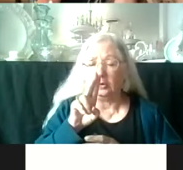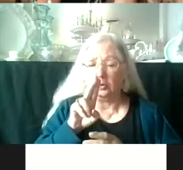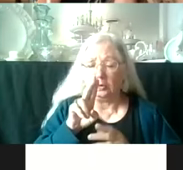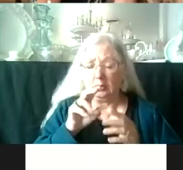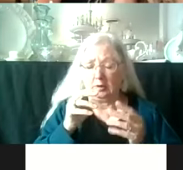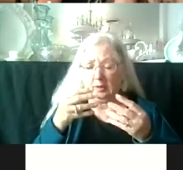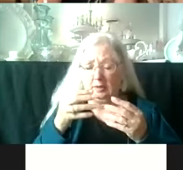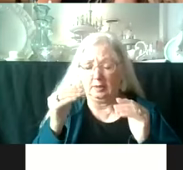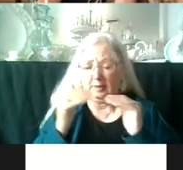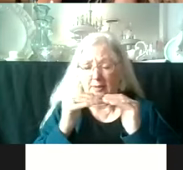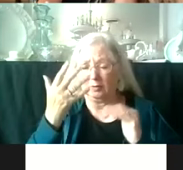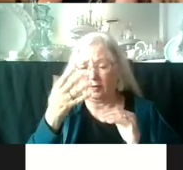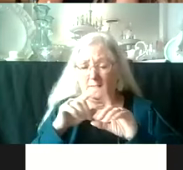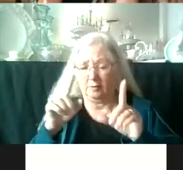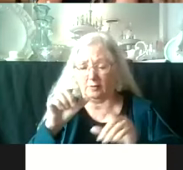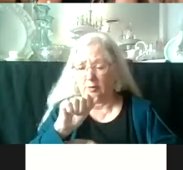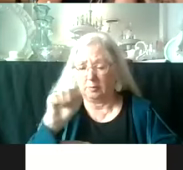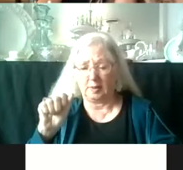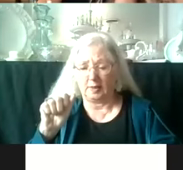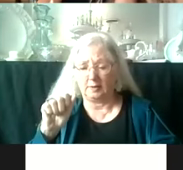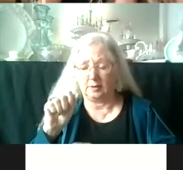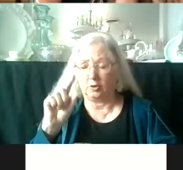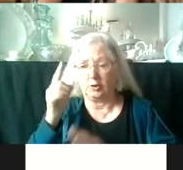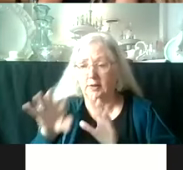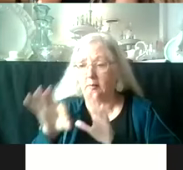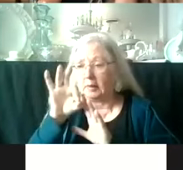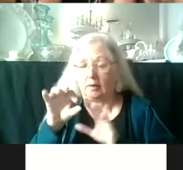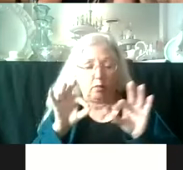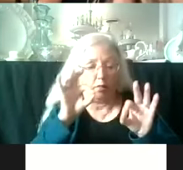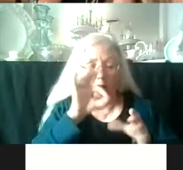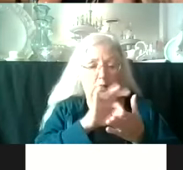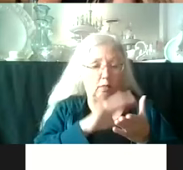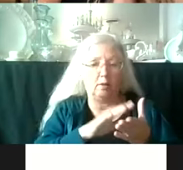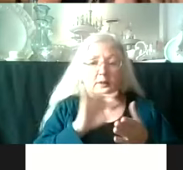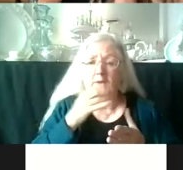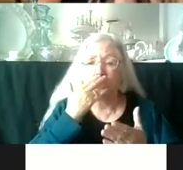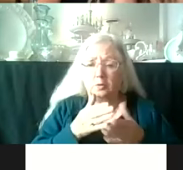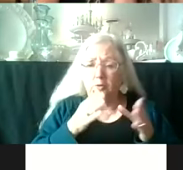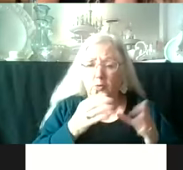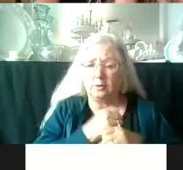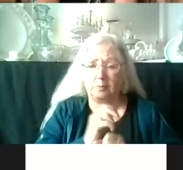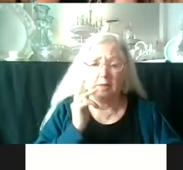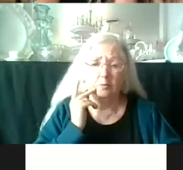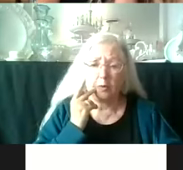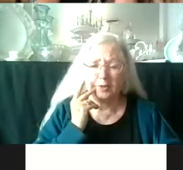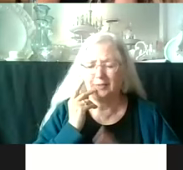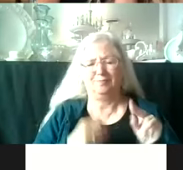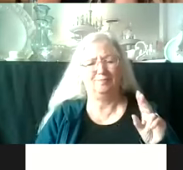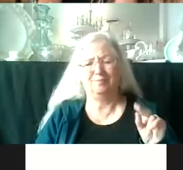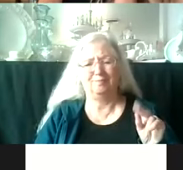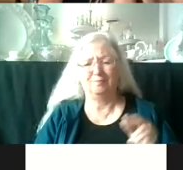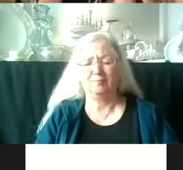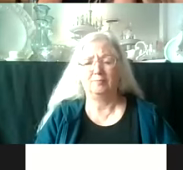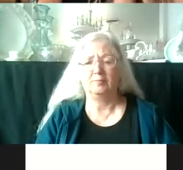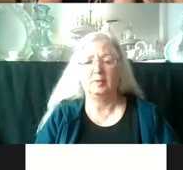amino acids and we just randomly select one of those to put them in? Is that going to be an efficient way to make proteins? No. So it doesn't